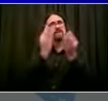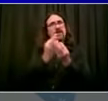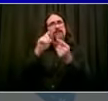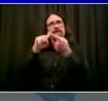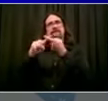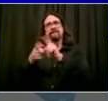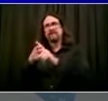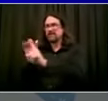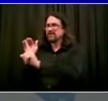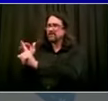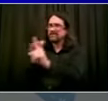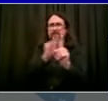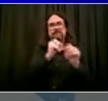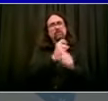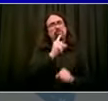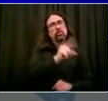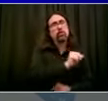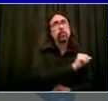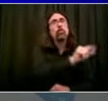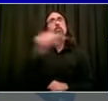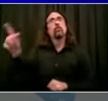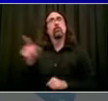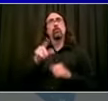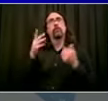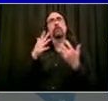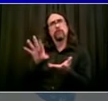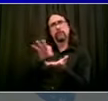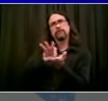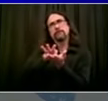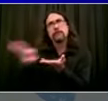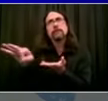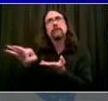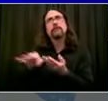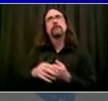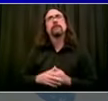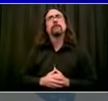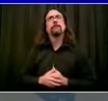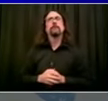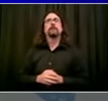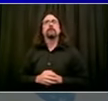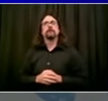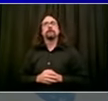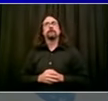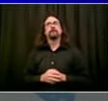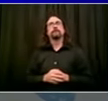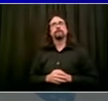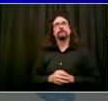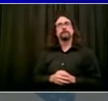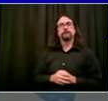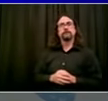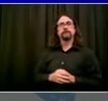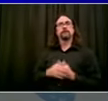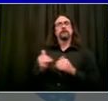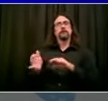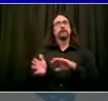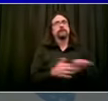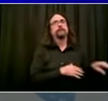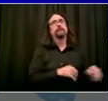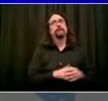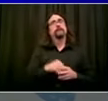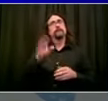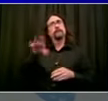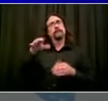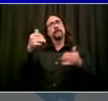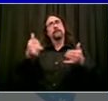have only a few more days. Want to remind people how important it is. If you have not registered, get out there and register to vote. Be a part